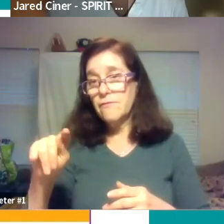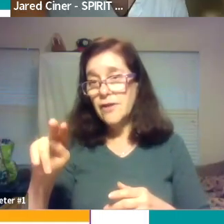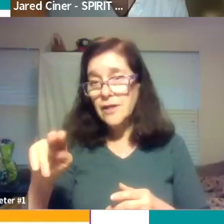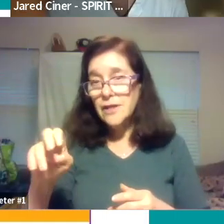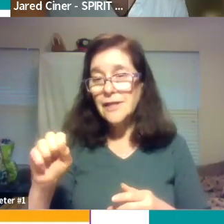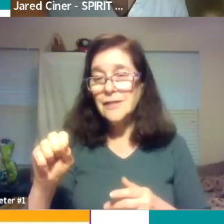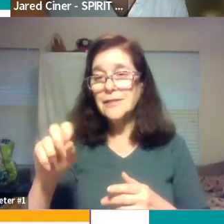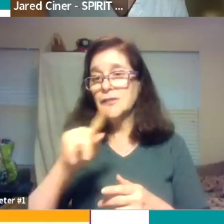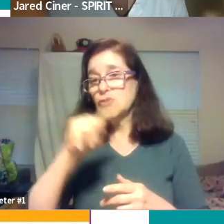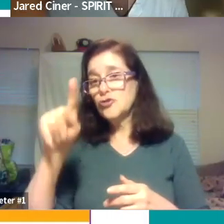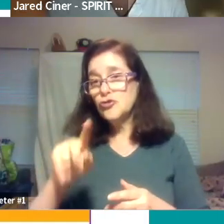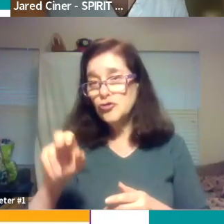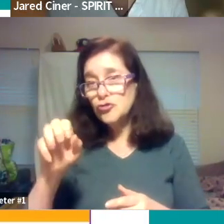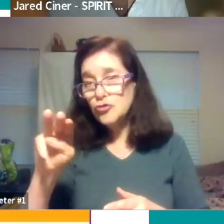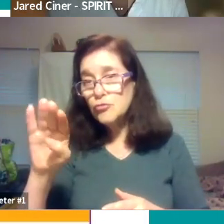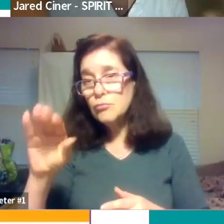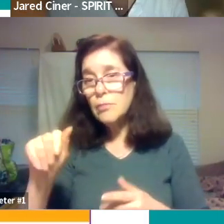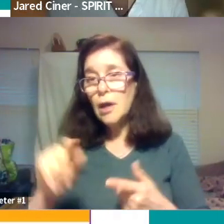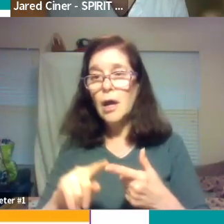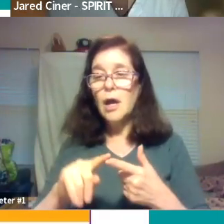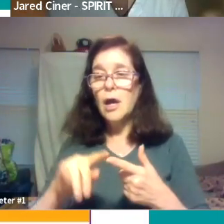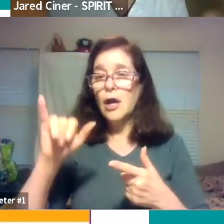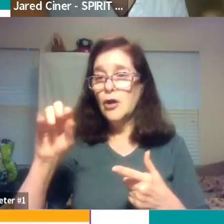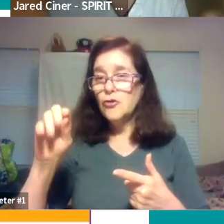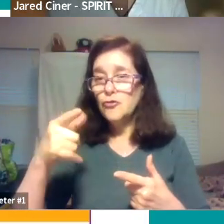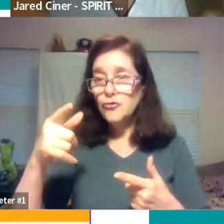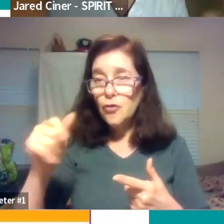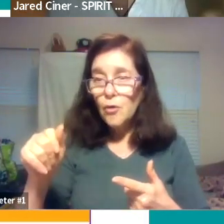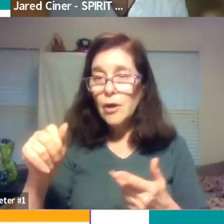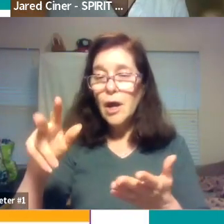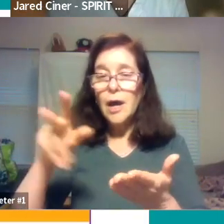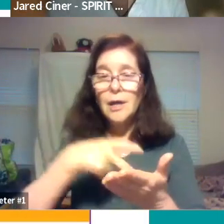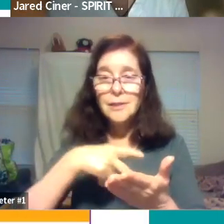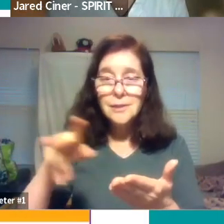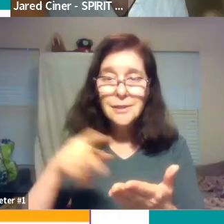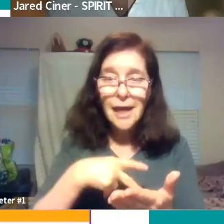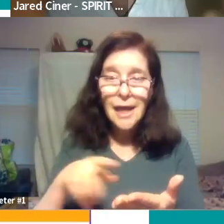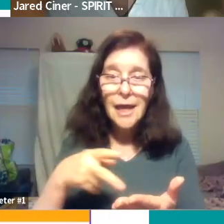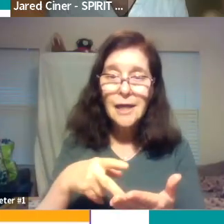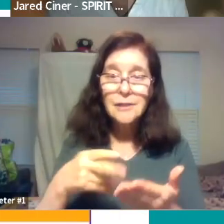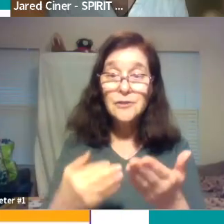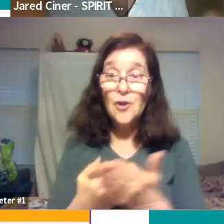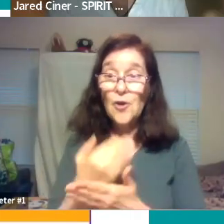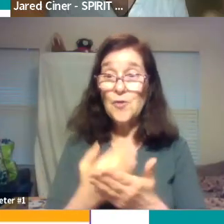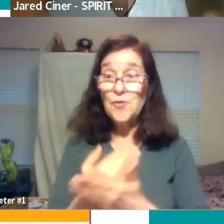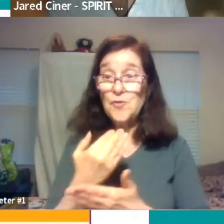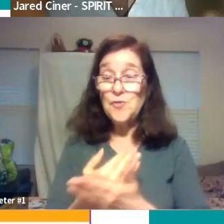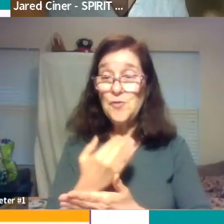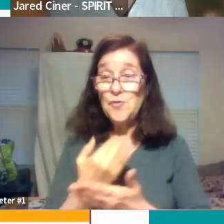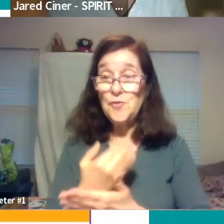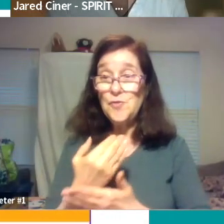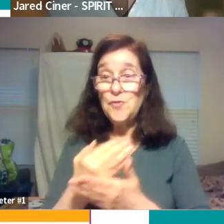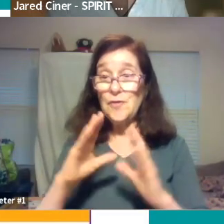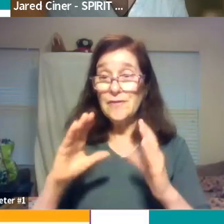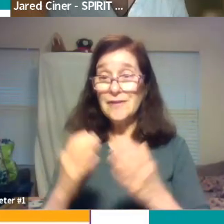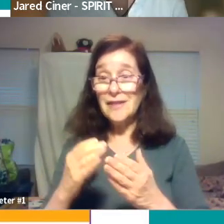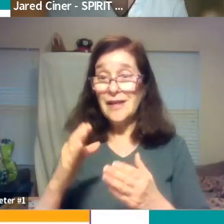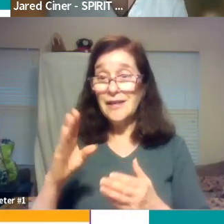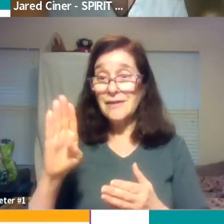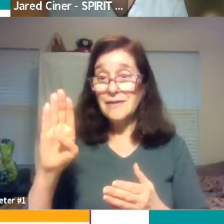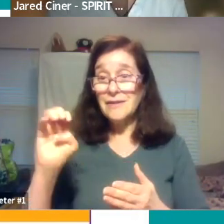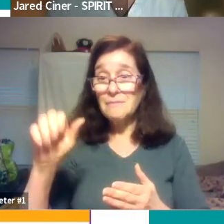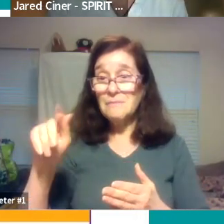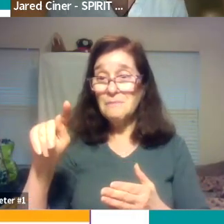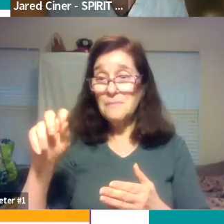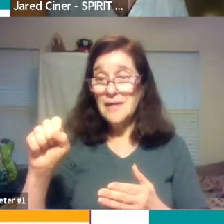Zumba, yoga, dance classes. Our newest class is called Beats, which is a drumming